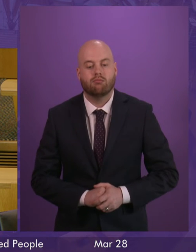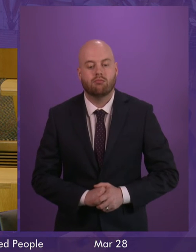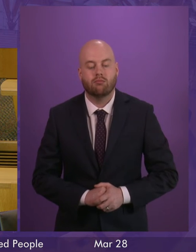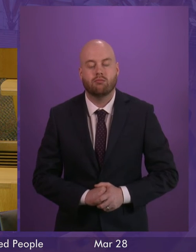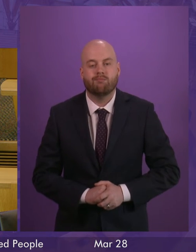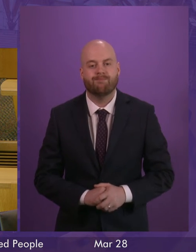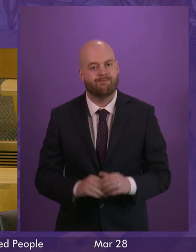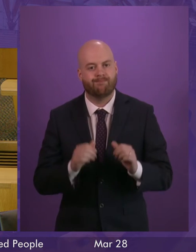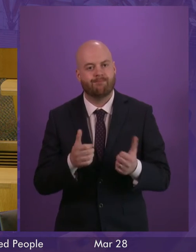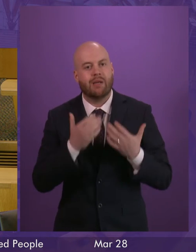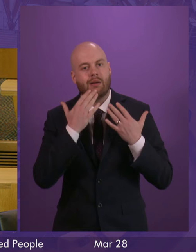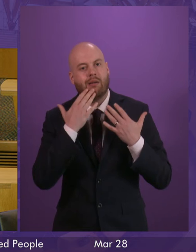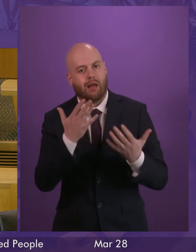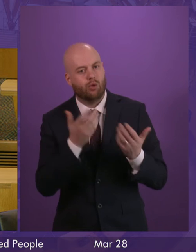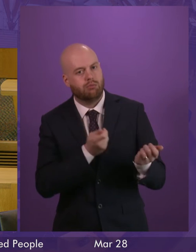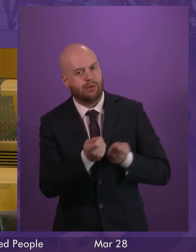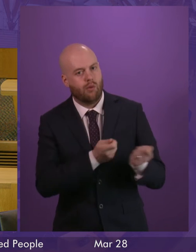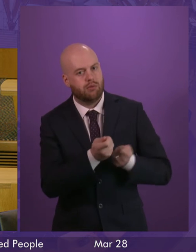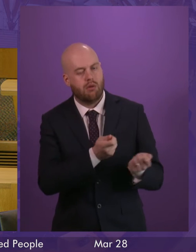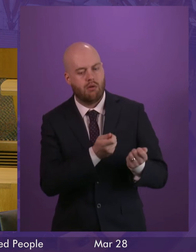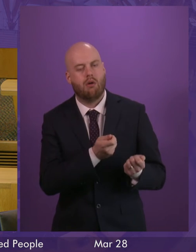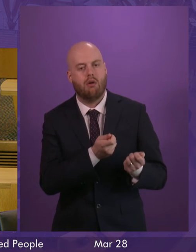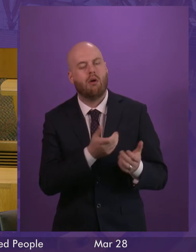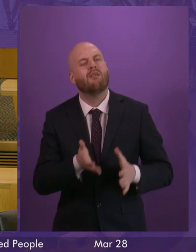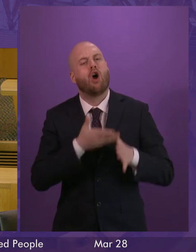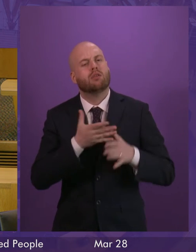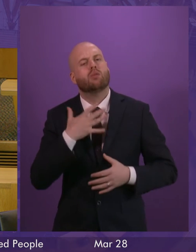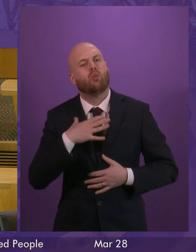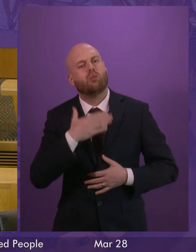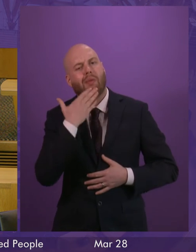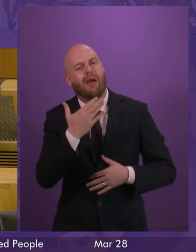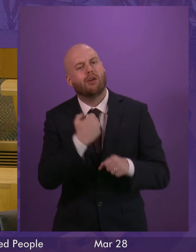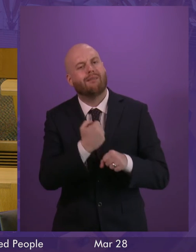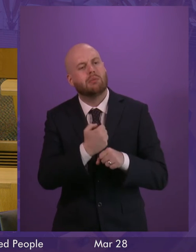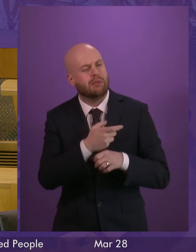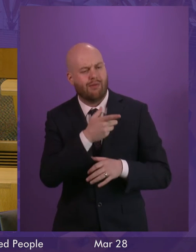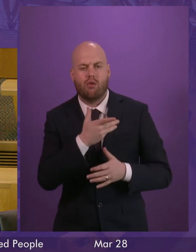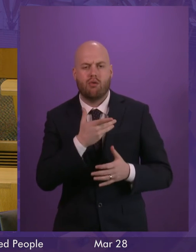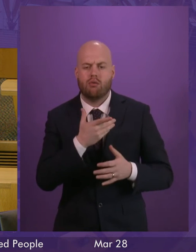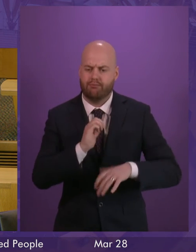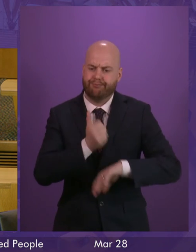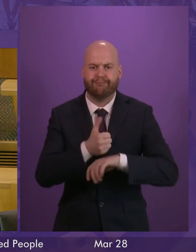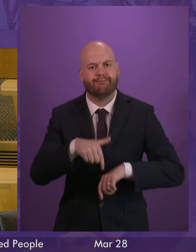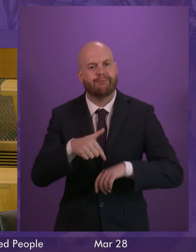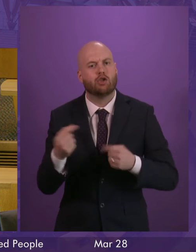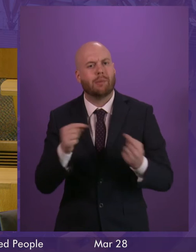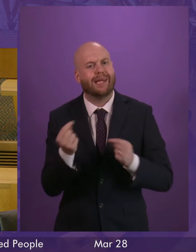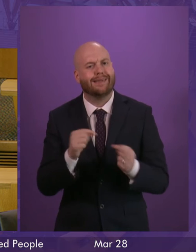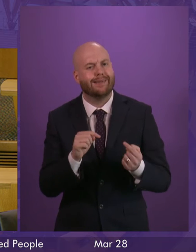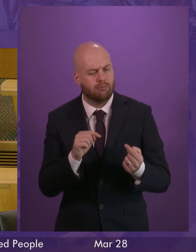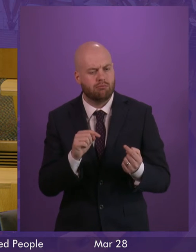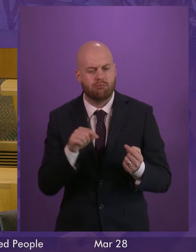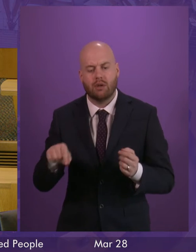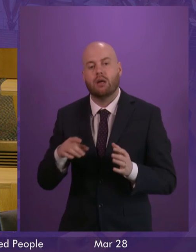creating time for this debate today, and indeed the tone that the Minister set at the top of the debate. This does command the support of the Liberal Democrat